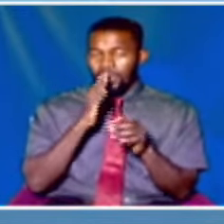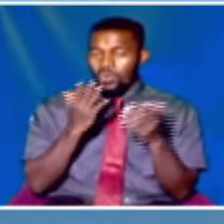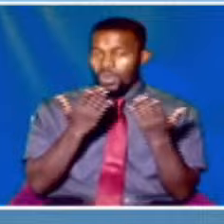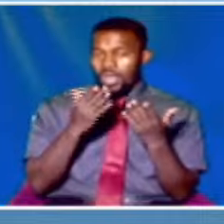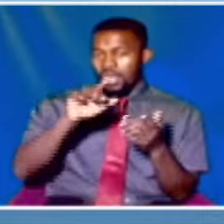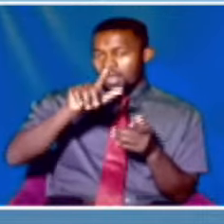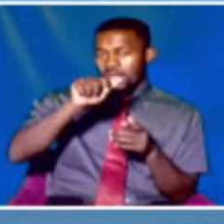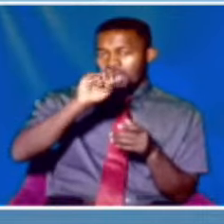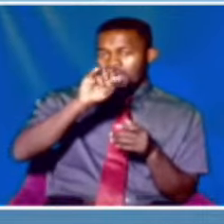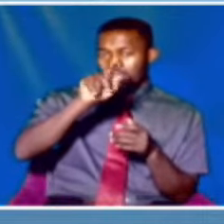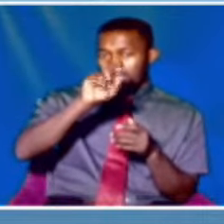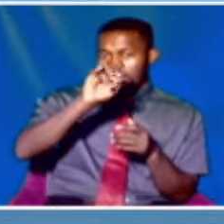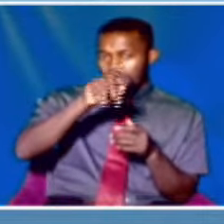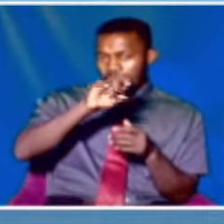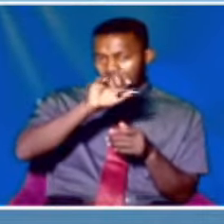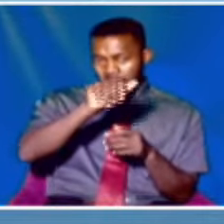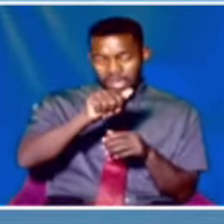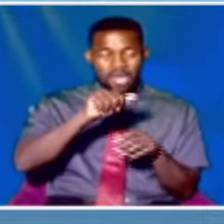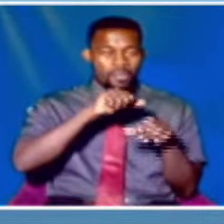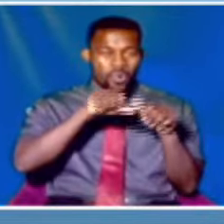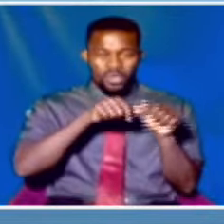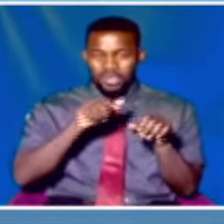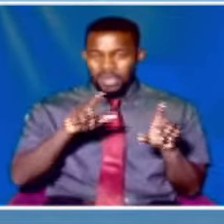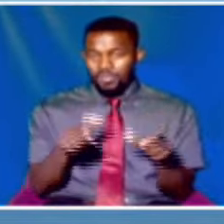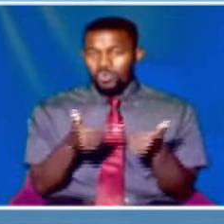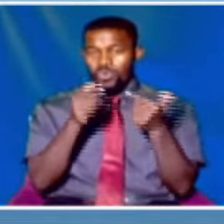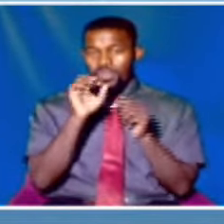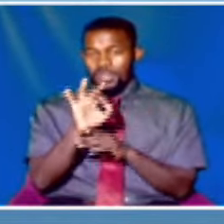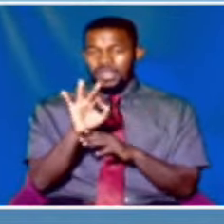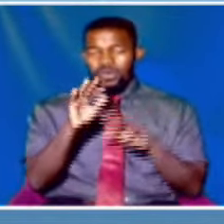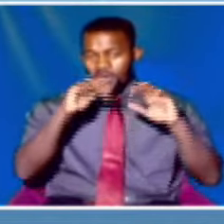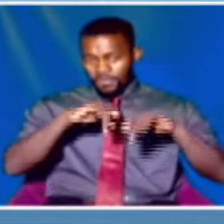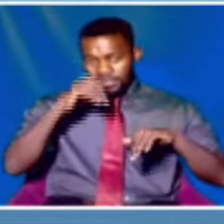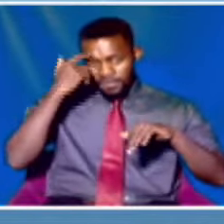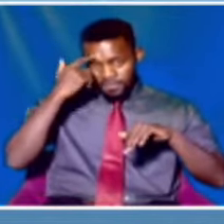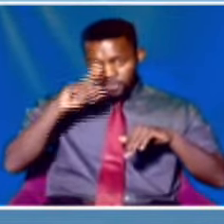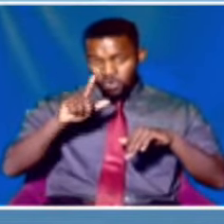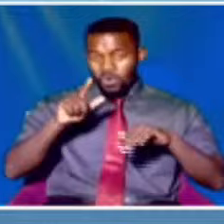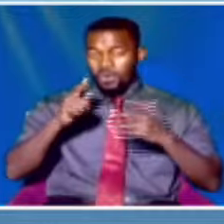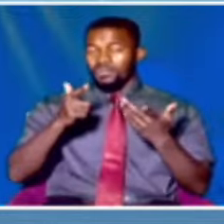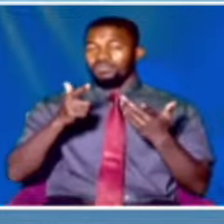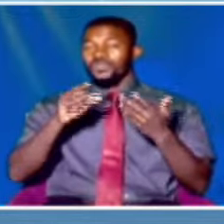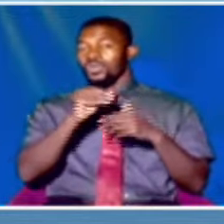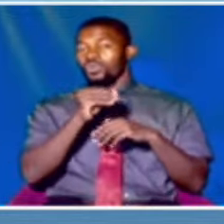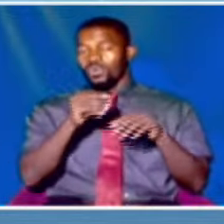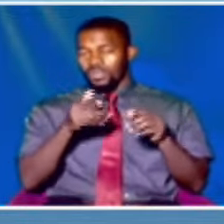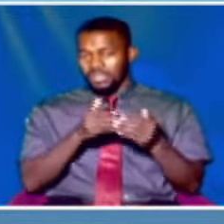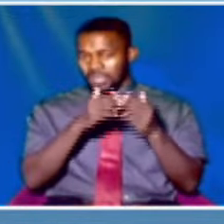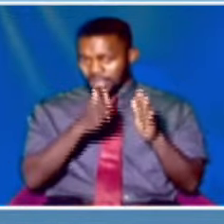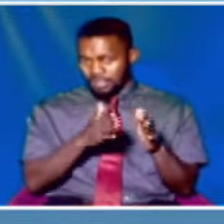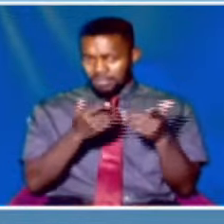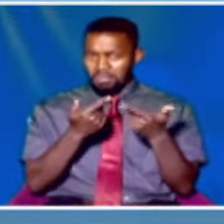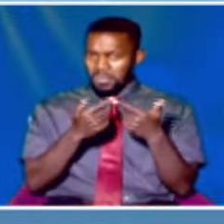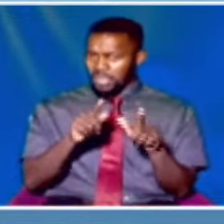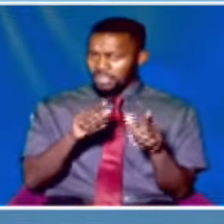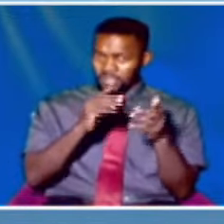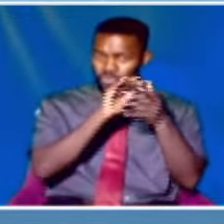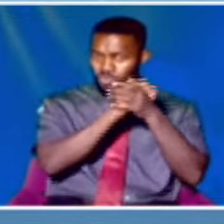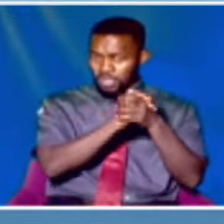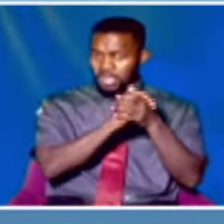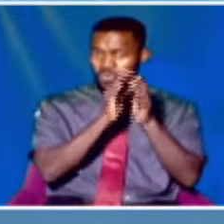planned Limuru 3 conference of Mount Kenya leaders. However, NARC Kenya leader Martha Karua and Jubilee Secretary General Jeremiah Kioni